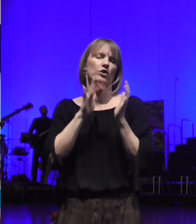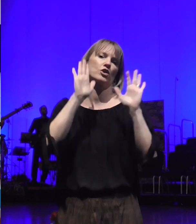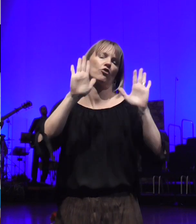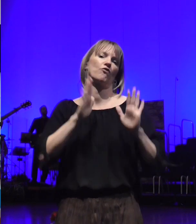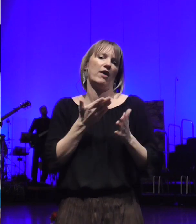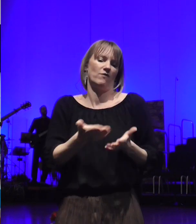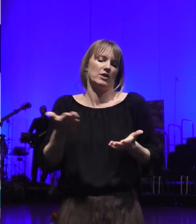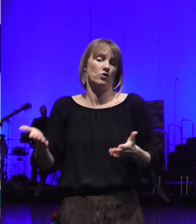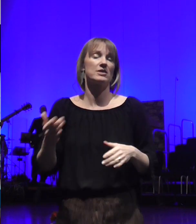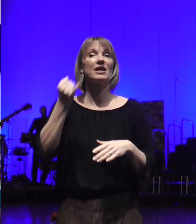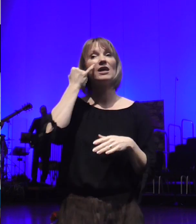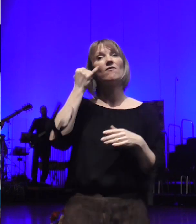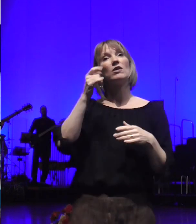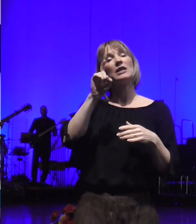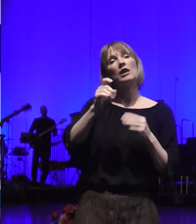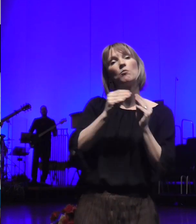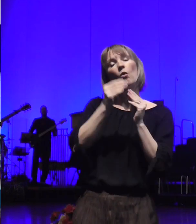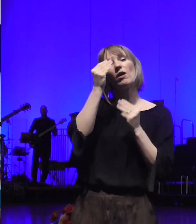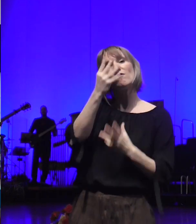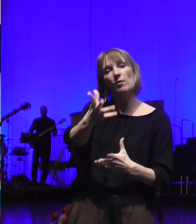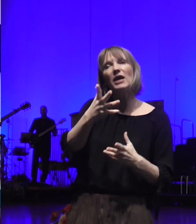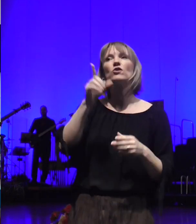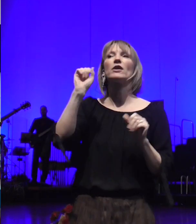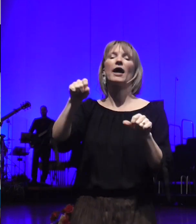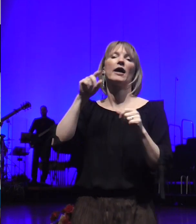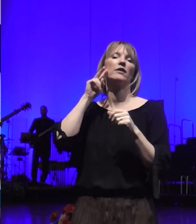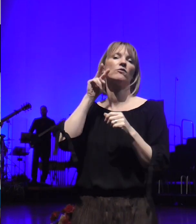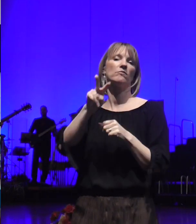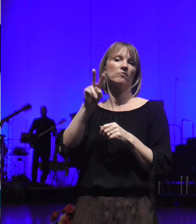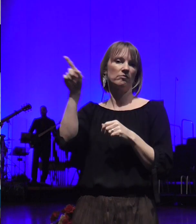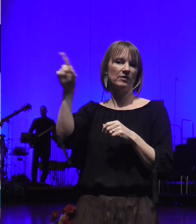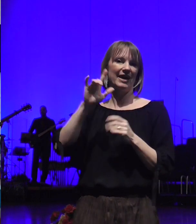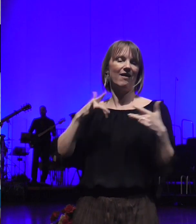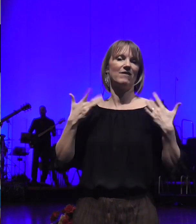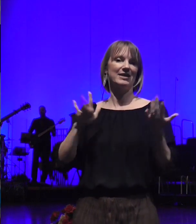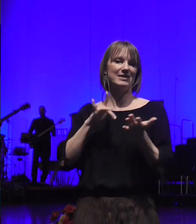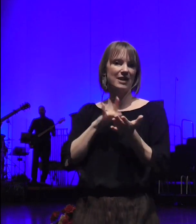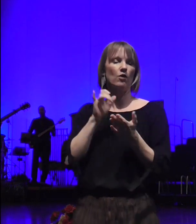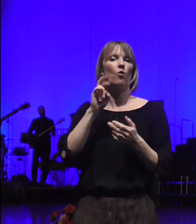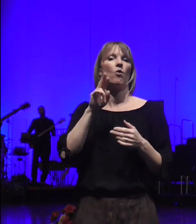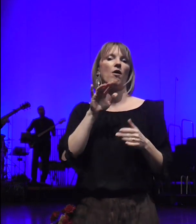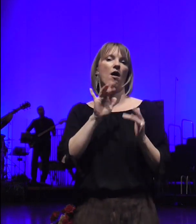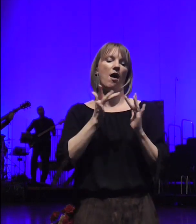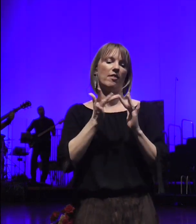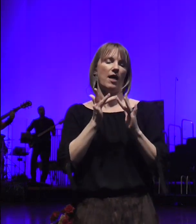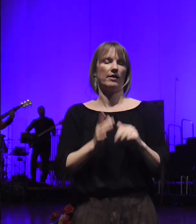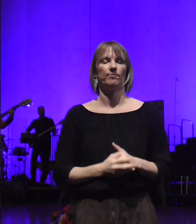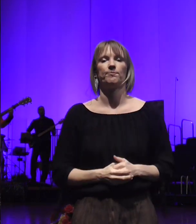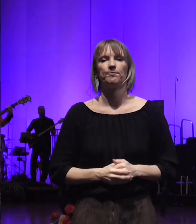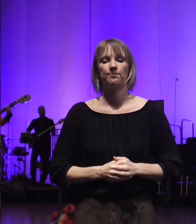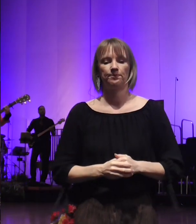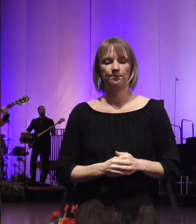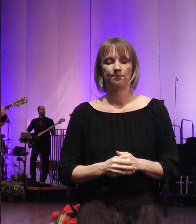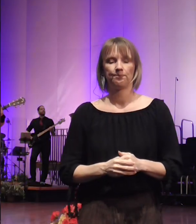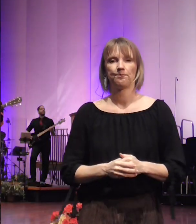anything you've heard today, stop by the Event Center or connect with us online at milehighchurch.org.